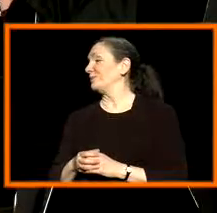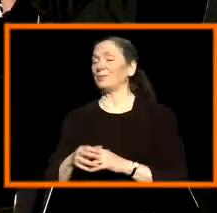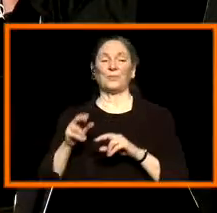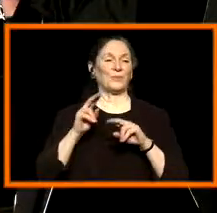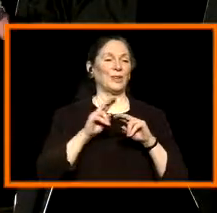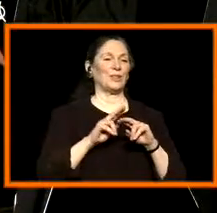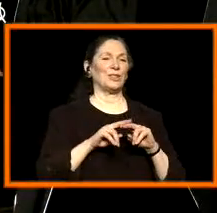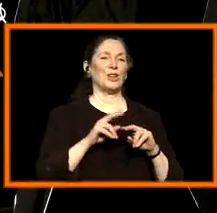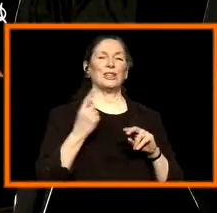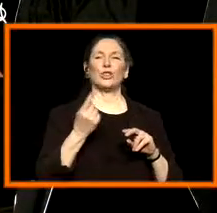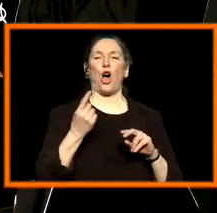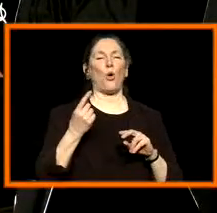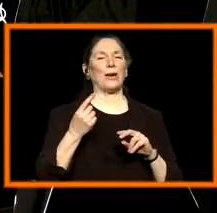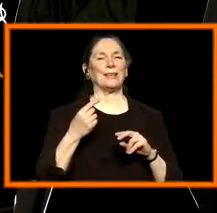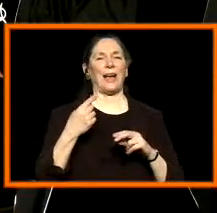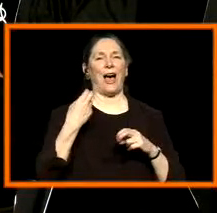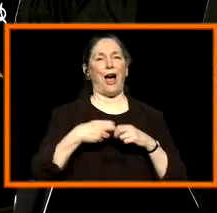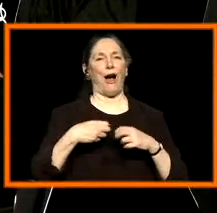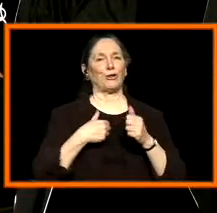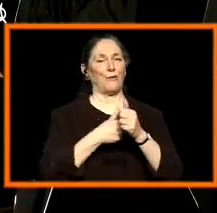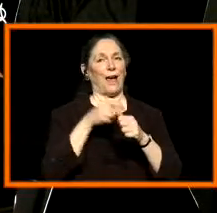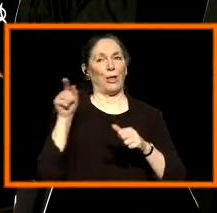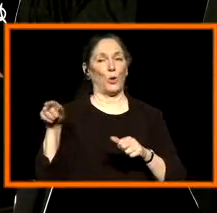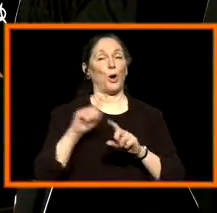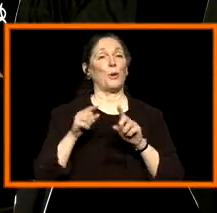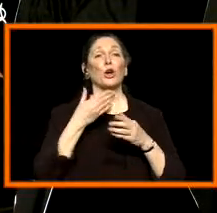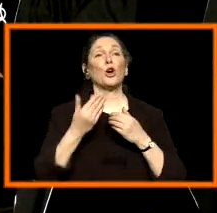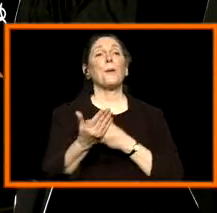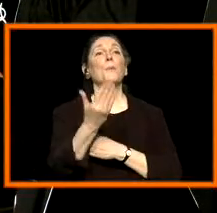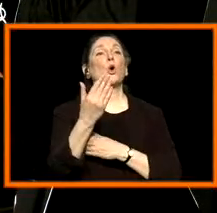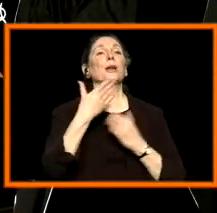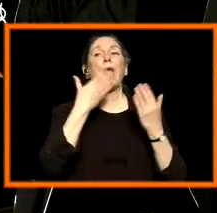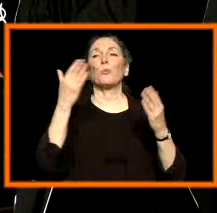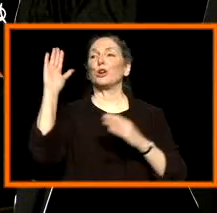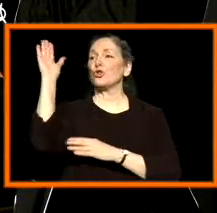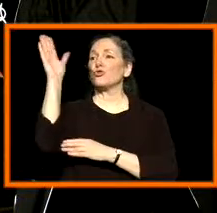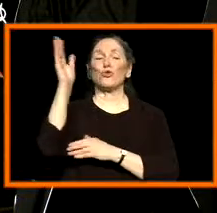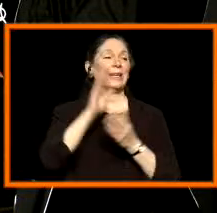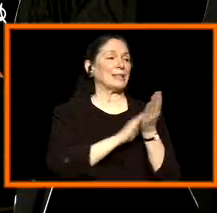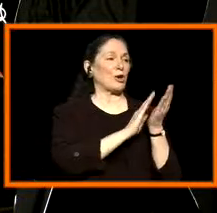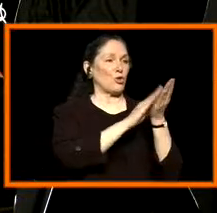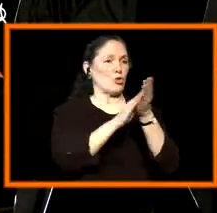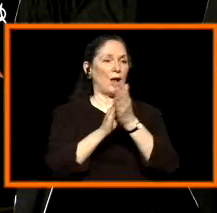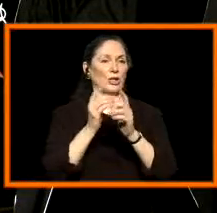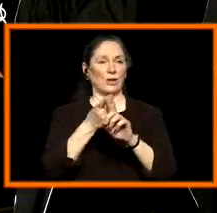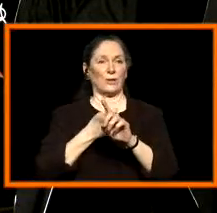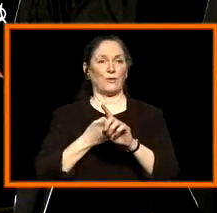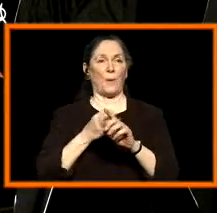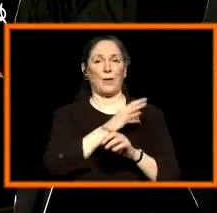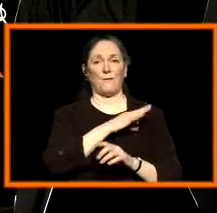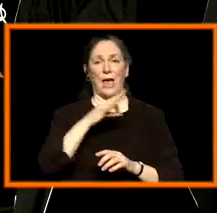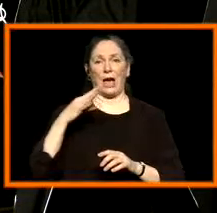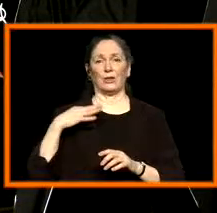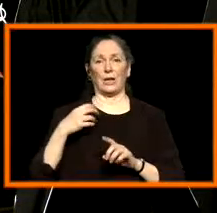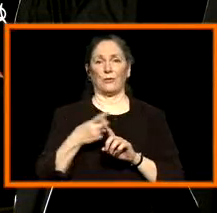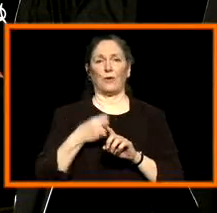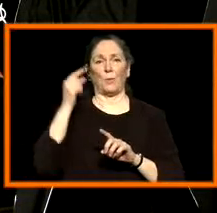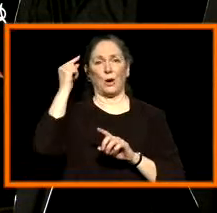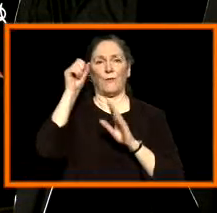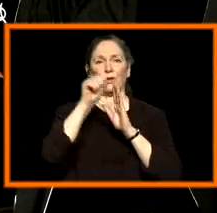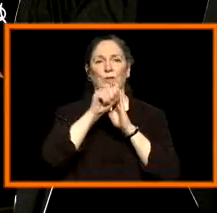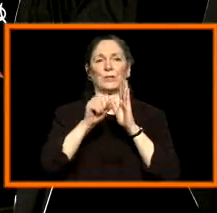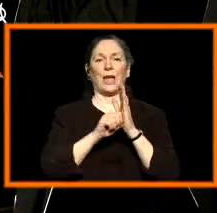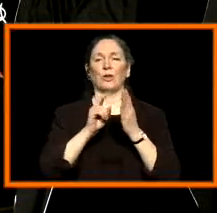Chair Harrell is always hard to follow. Good morning. I bring you greetings and congratulations on behalf of the faculty at Governor State